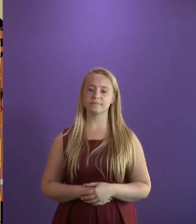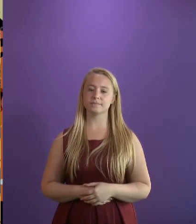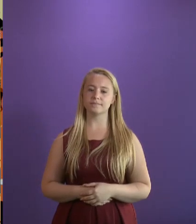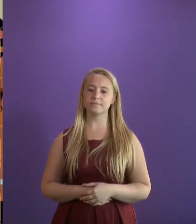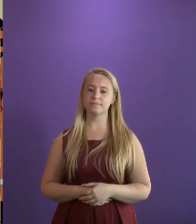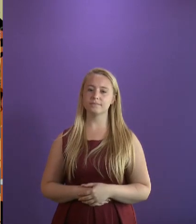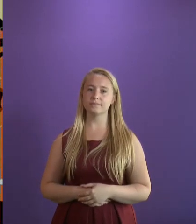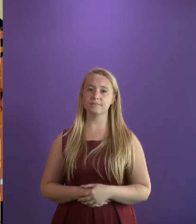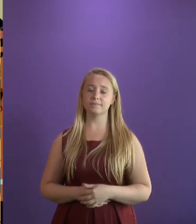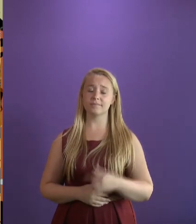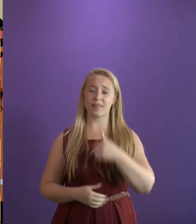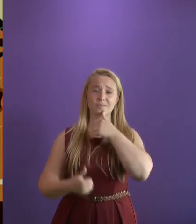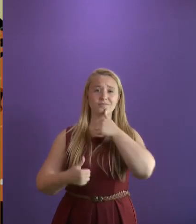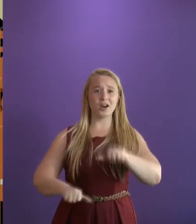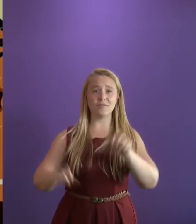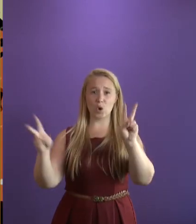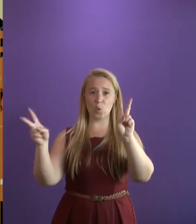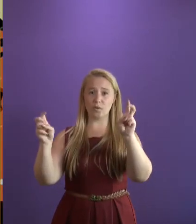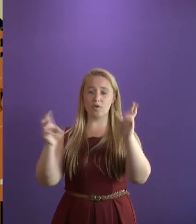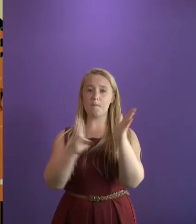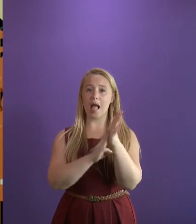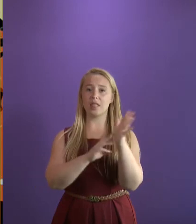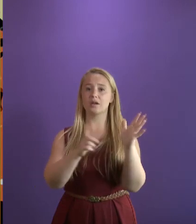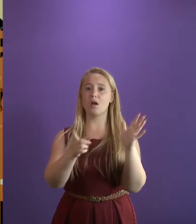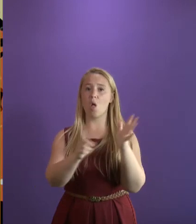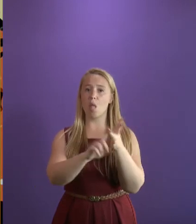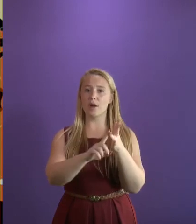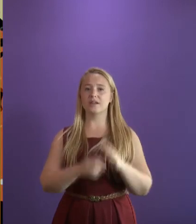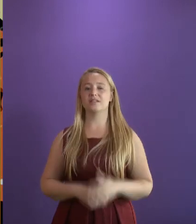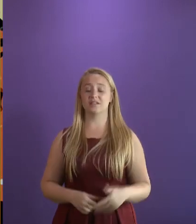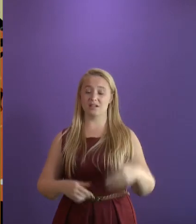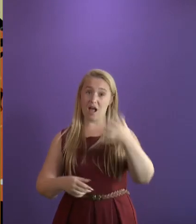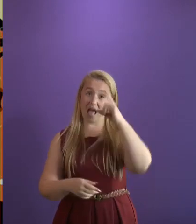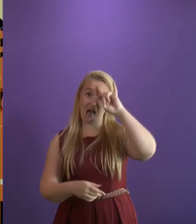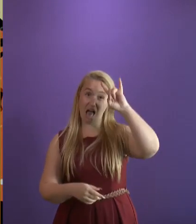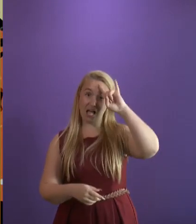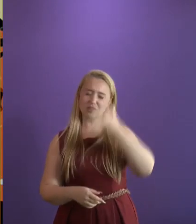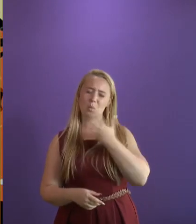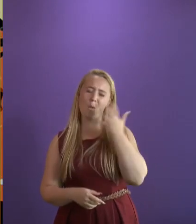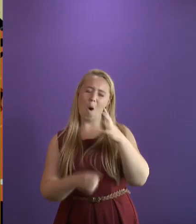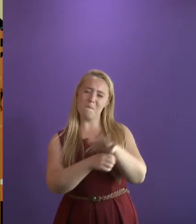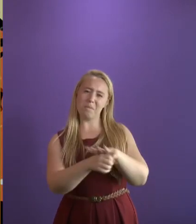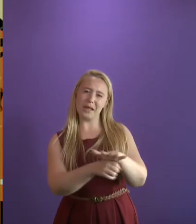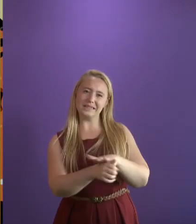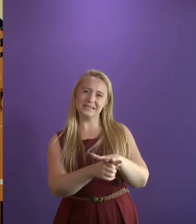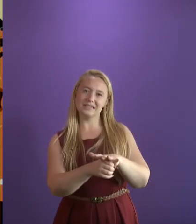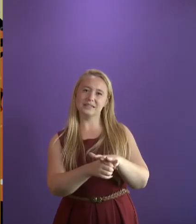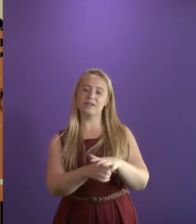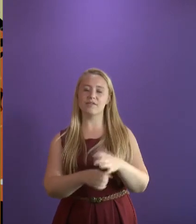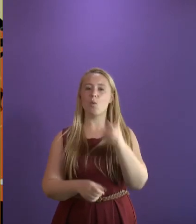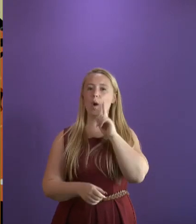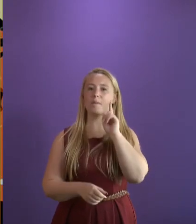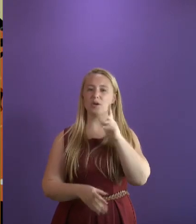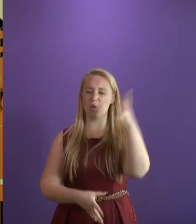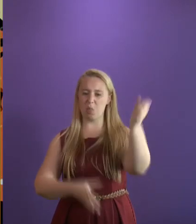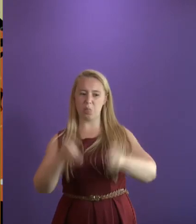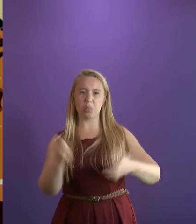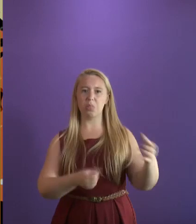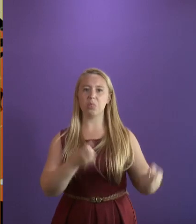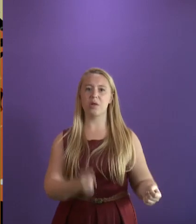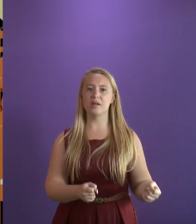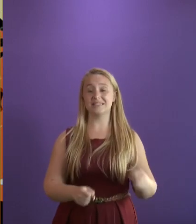And one of my favourite quotes is from Madeleine Albright, who said there was a warm place in hell. You all know this quote, don't you, for women who don't lift up other women. There's a warm place in hell for men